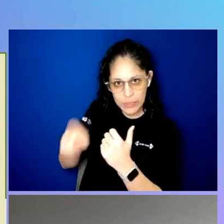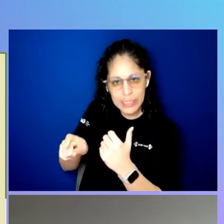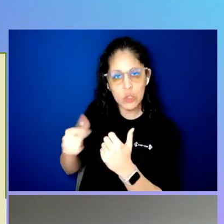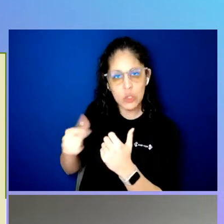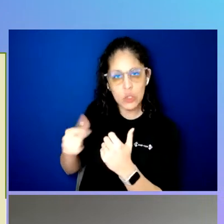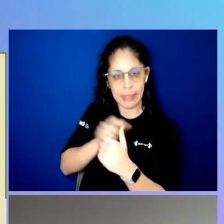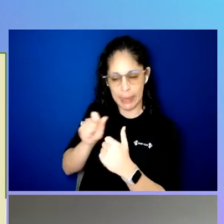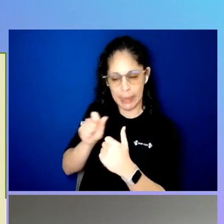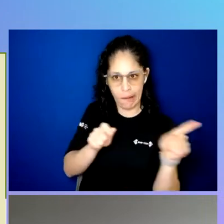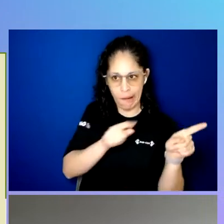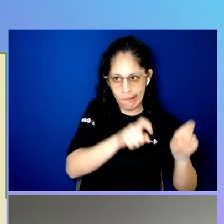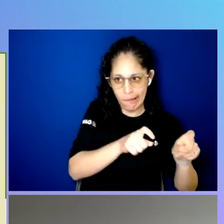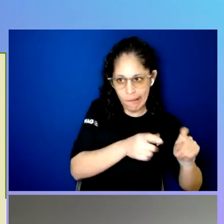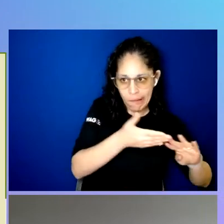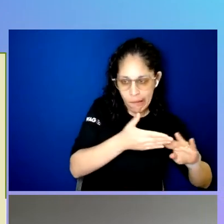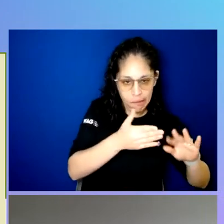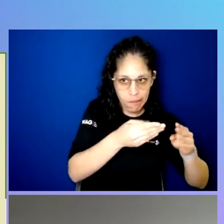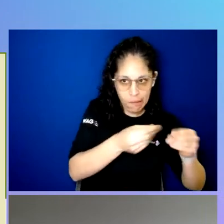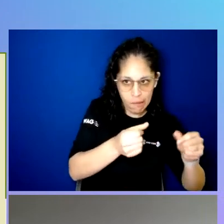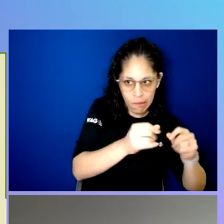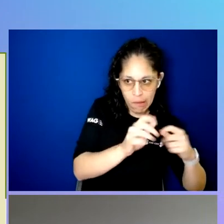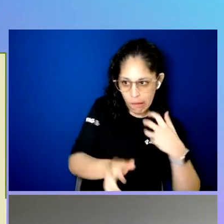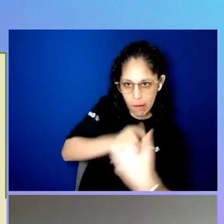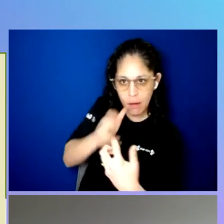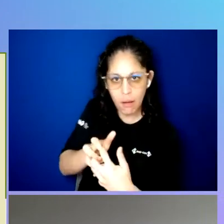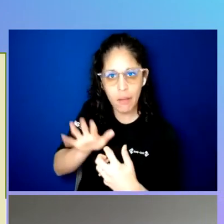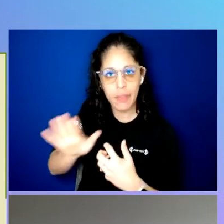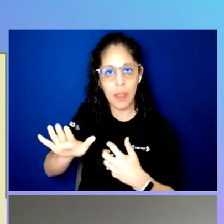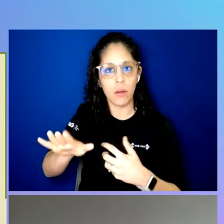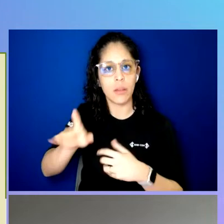permanent, temporary, and situational.